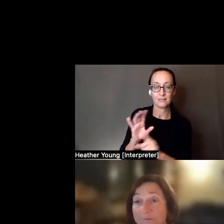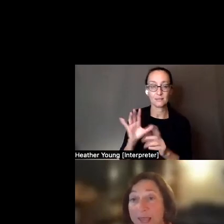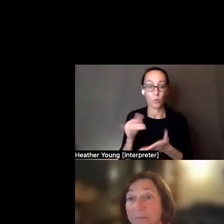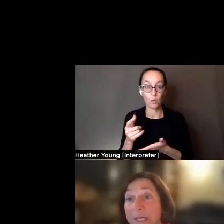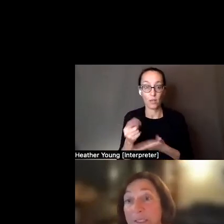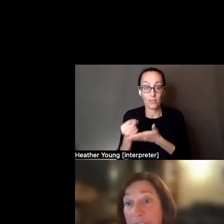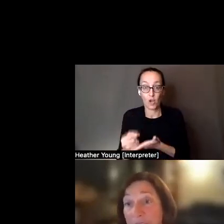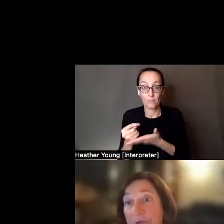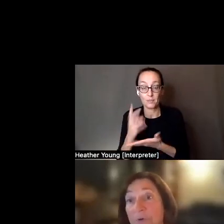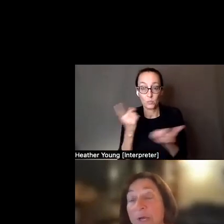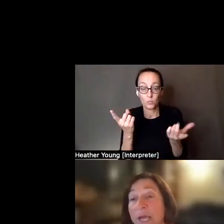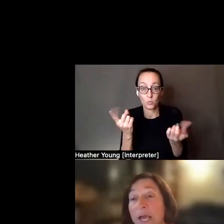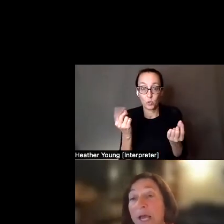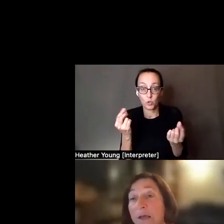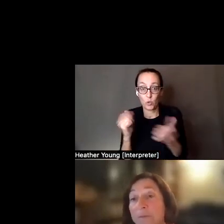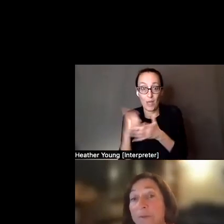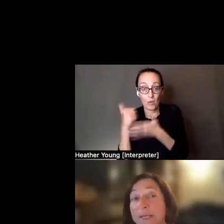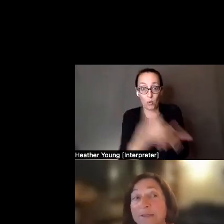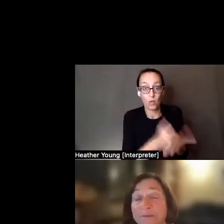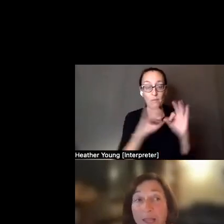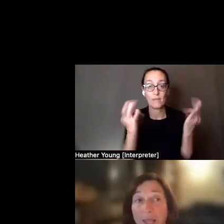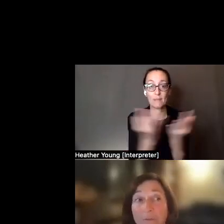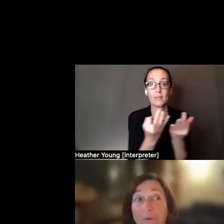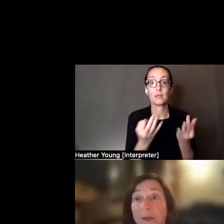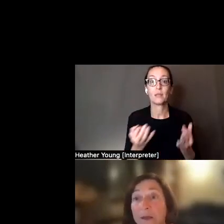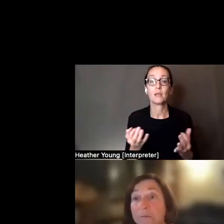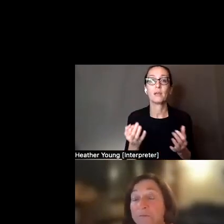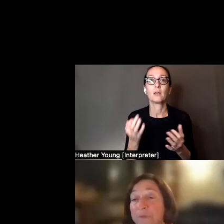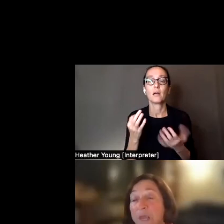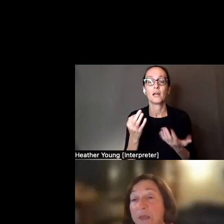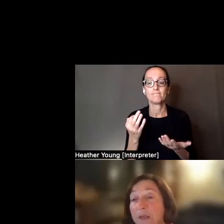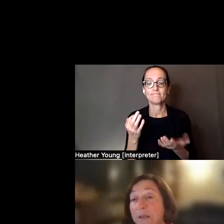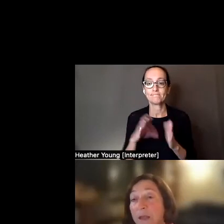the family to do is develop